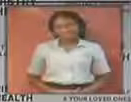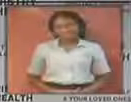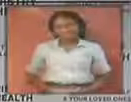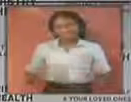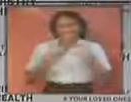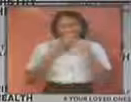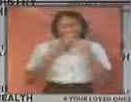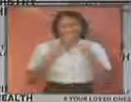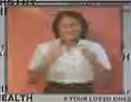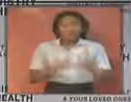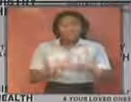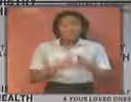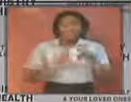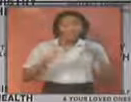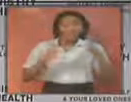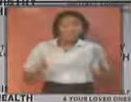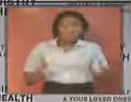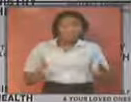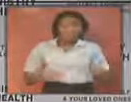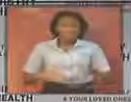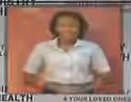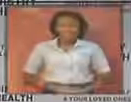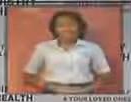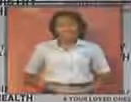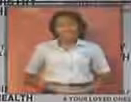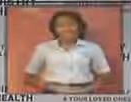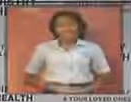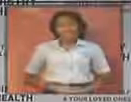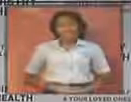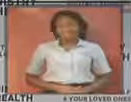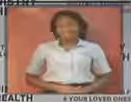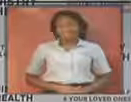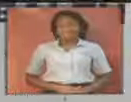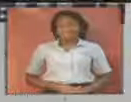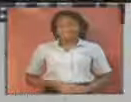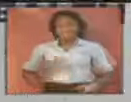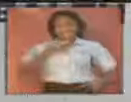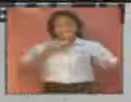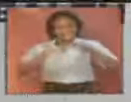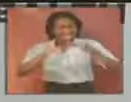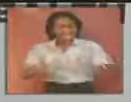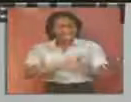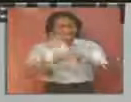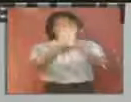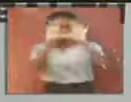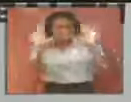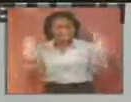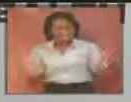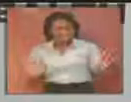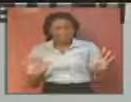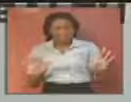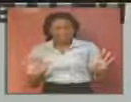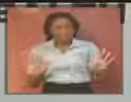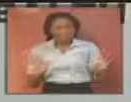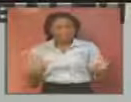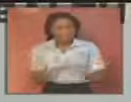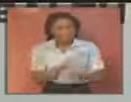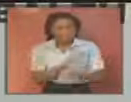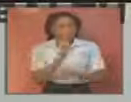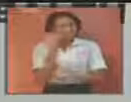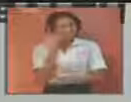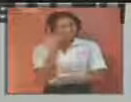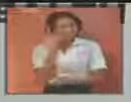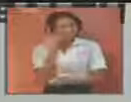very much, Professor Carrington, for those very clear and encouraging reassurances about taking